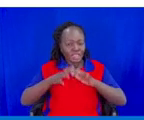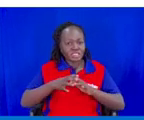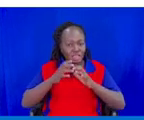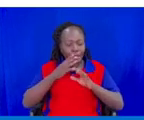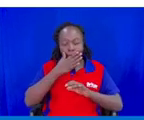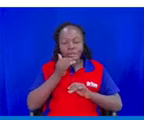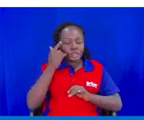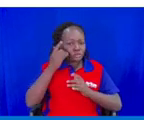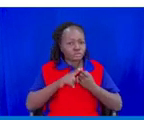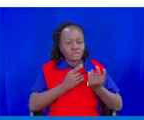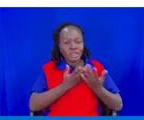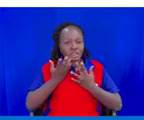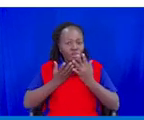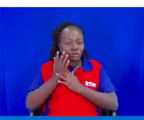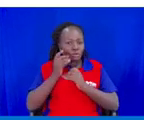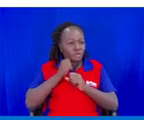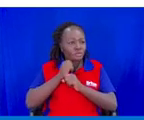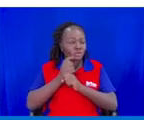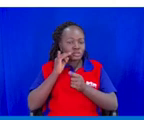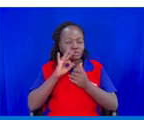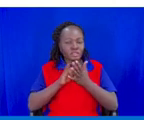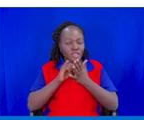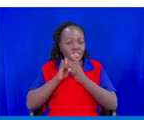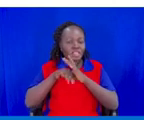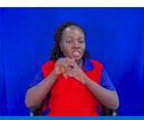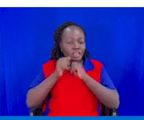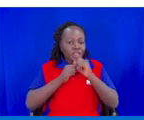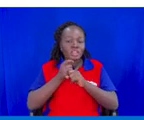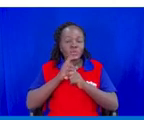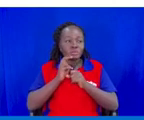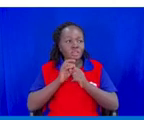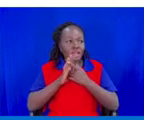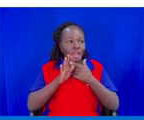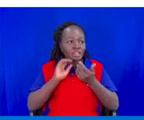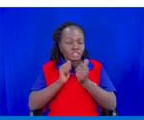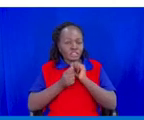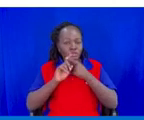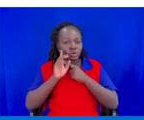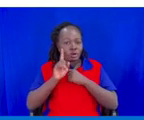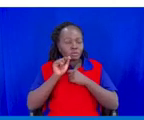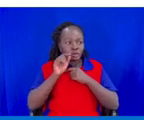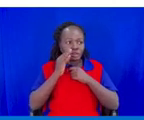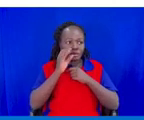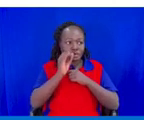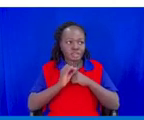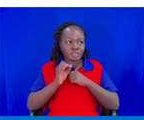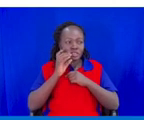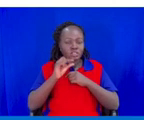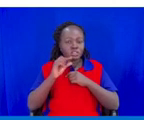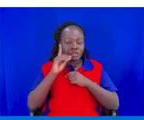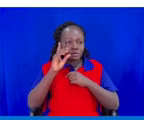through the performance of the Kenyan economy in the year 2020 and result to a 1.3% GDP growth.